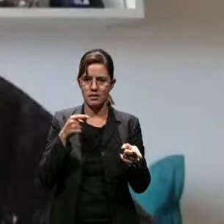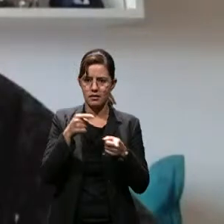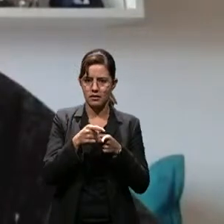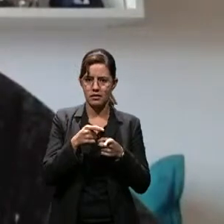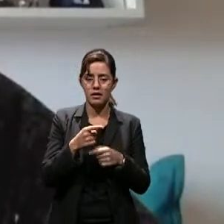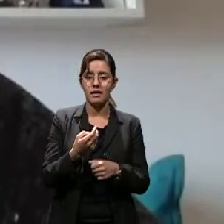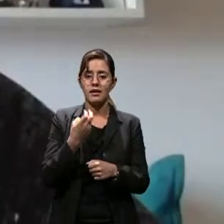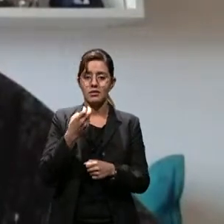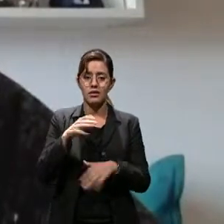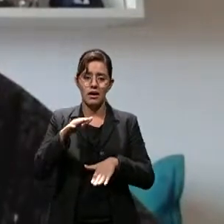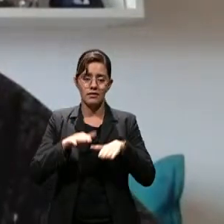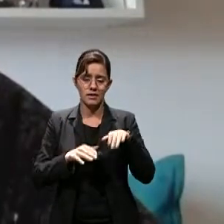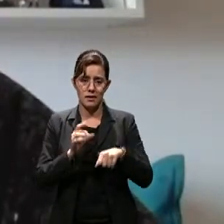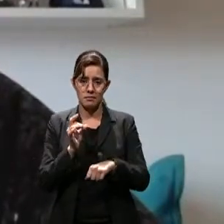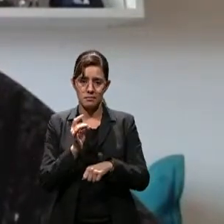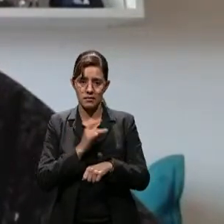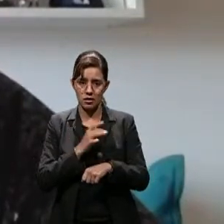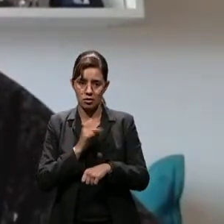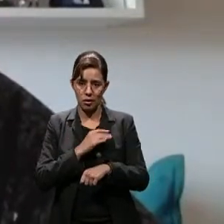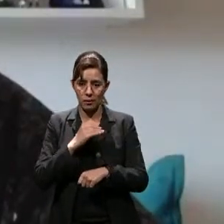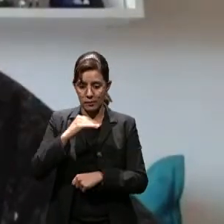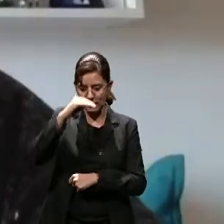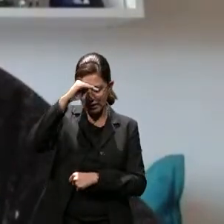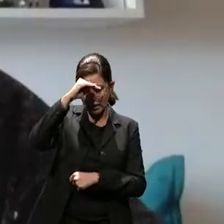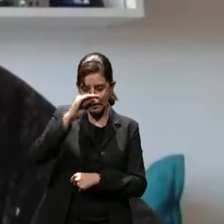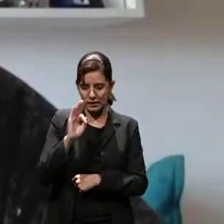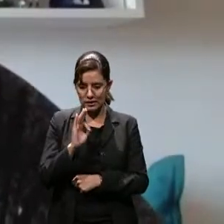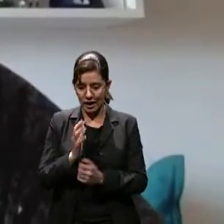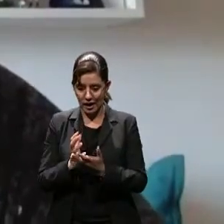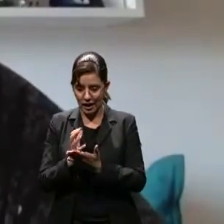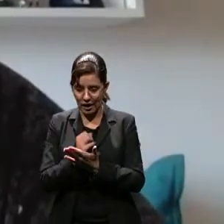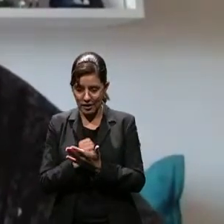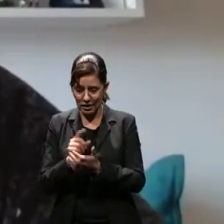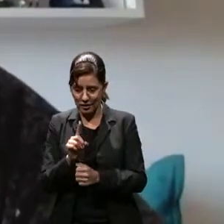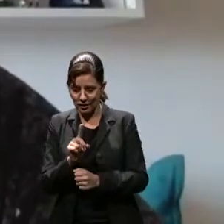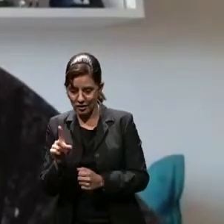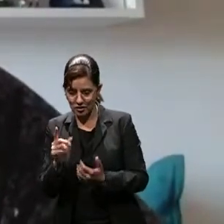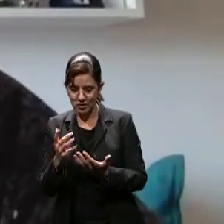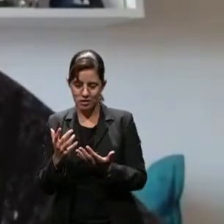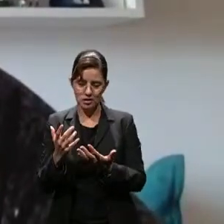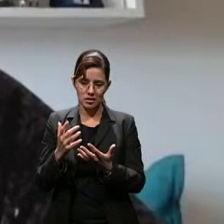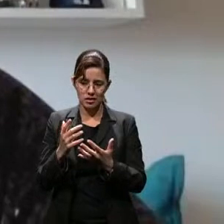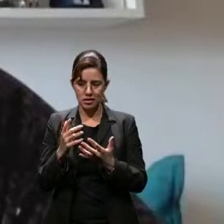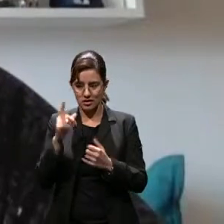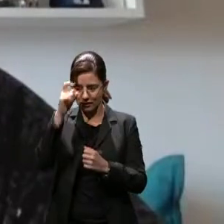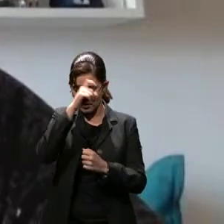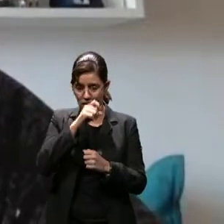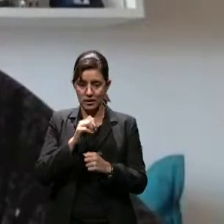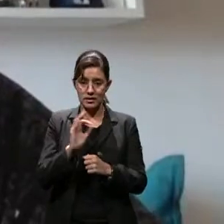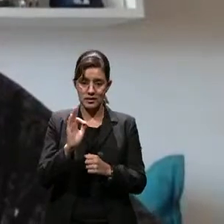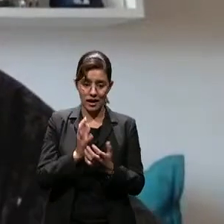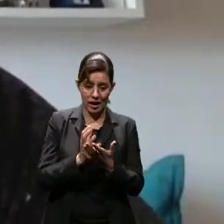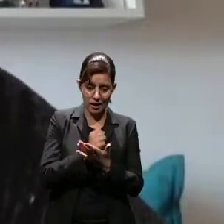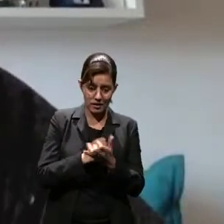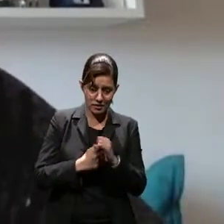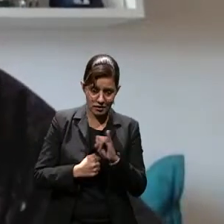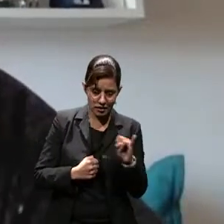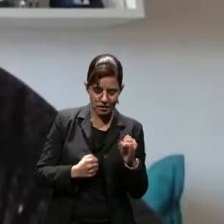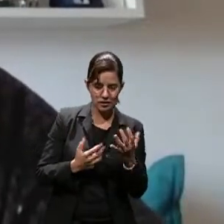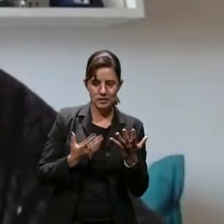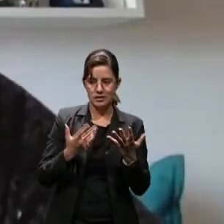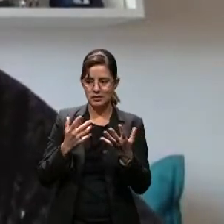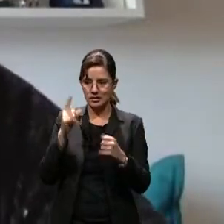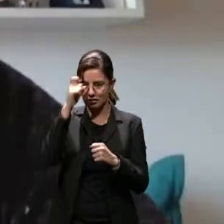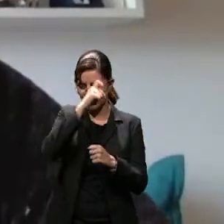of. Like when they're going to give you the results, if one political party wins, it's like, oh my God, if the other one wins, it's also, oh my